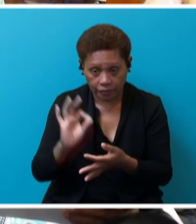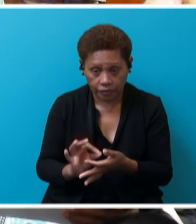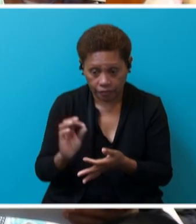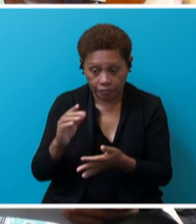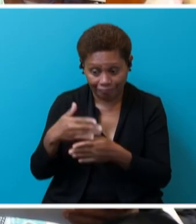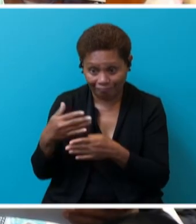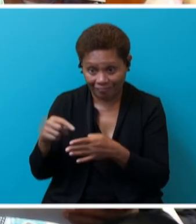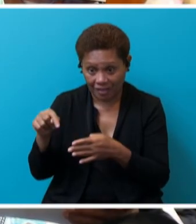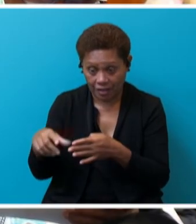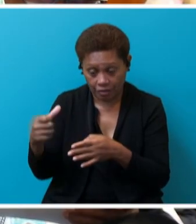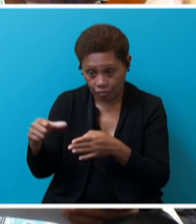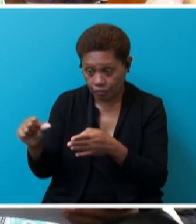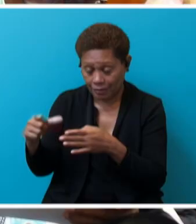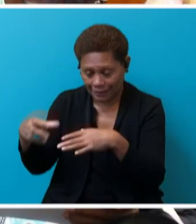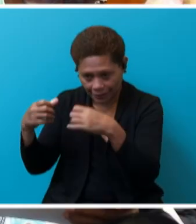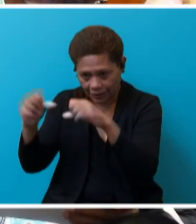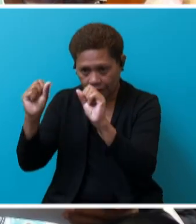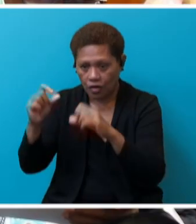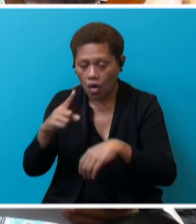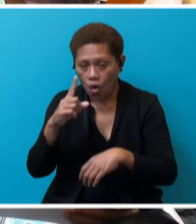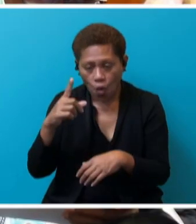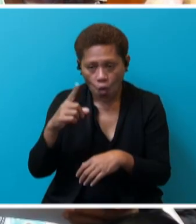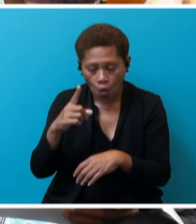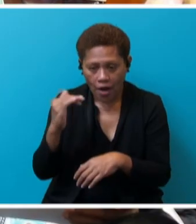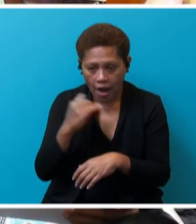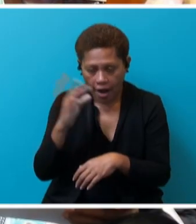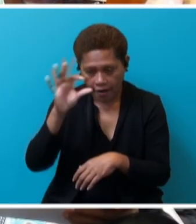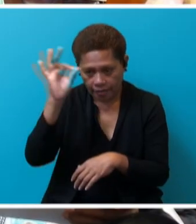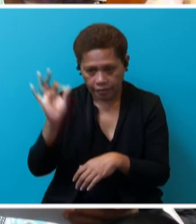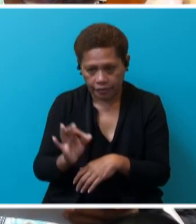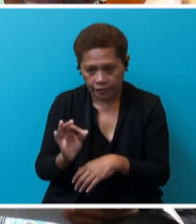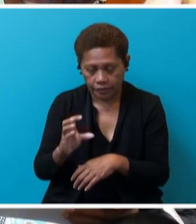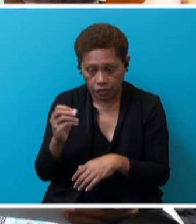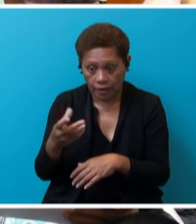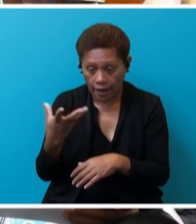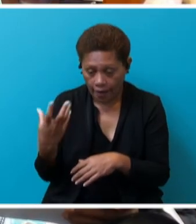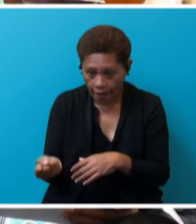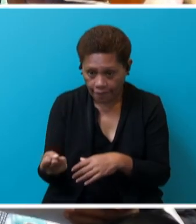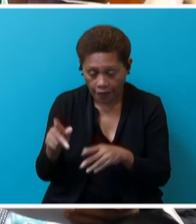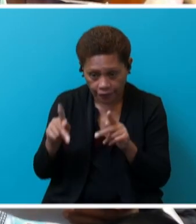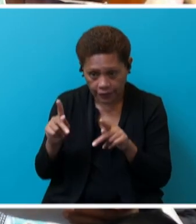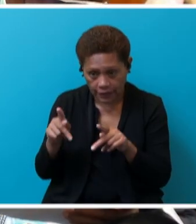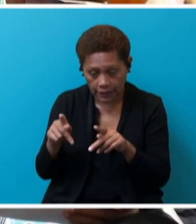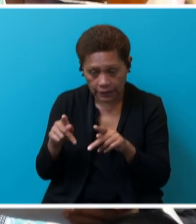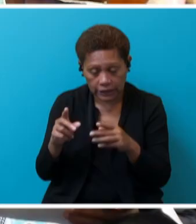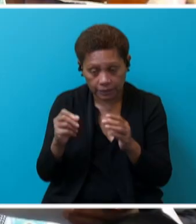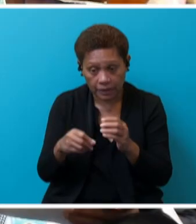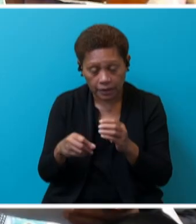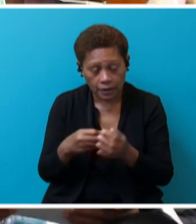expenditure utilization achieved 100%, a strong testament to fiscal discipline and performance efficiency. A